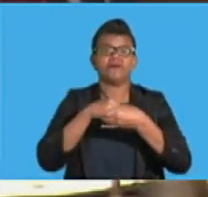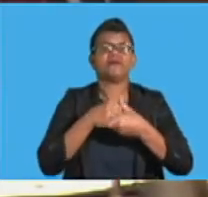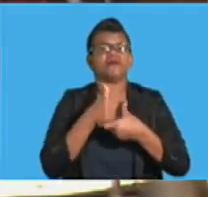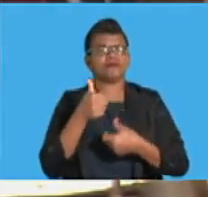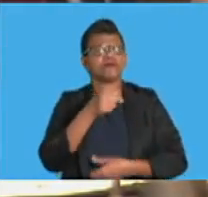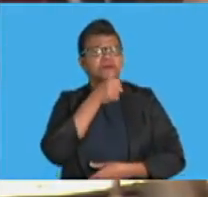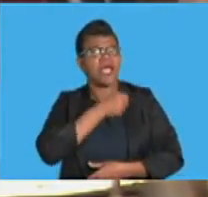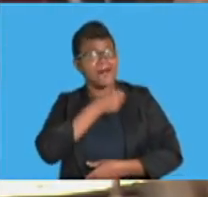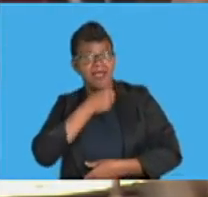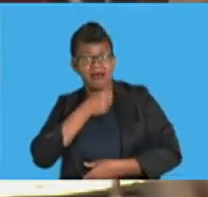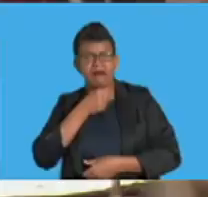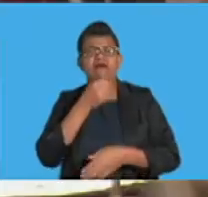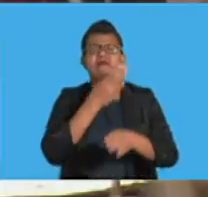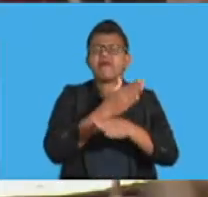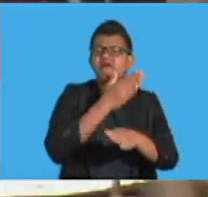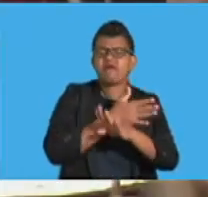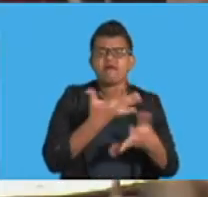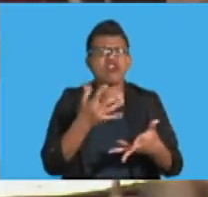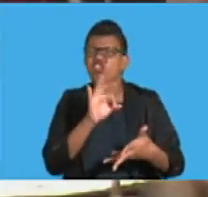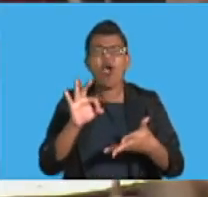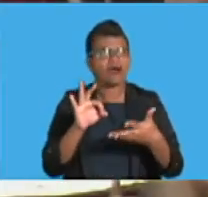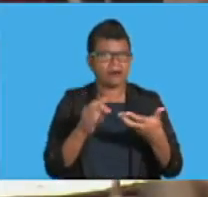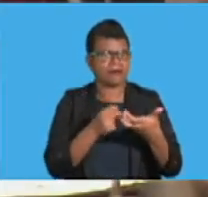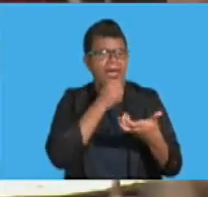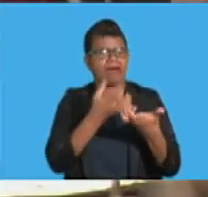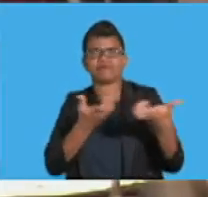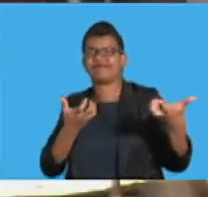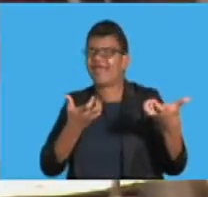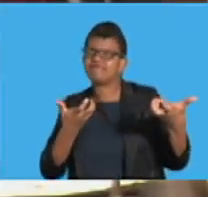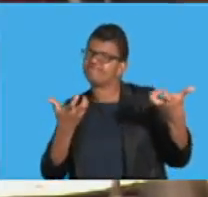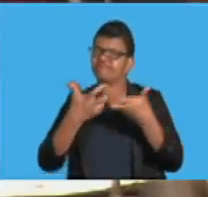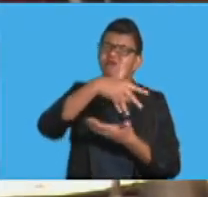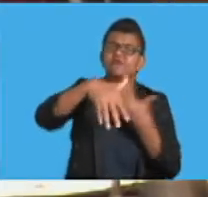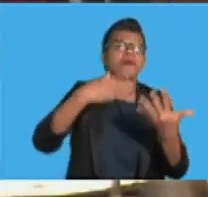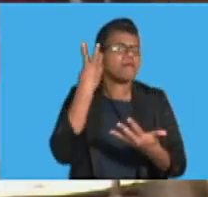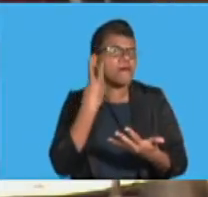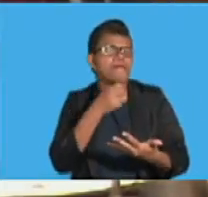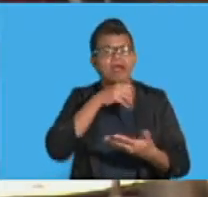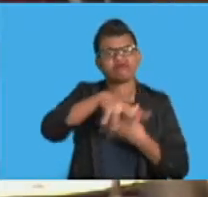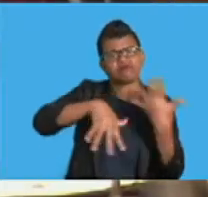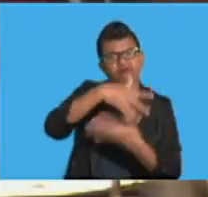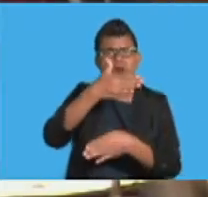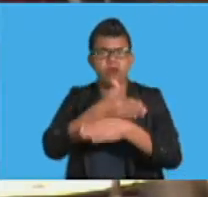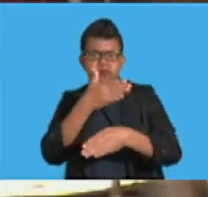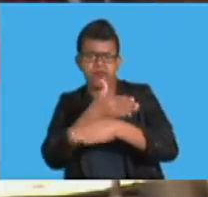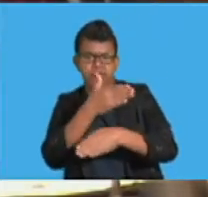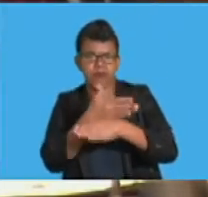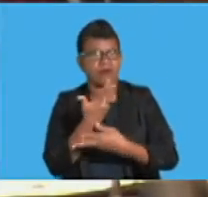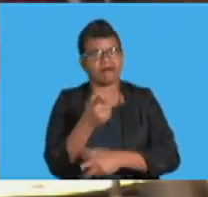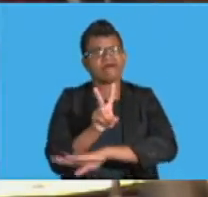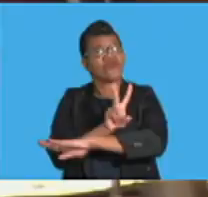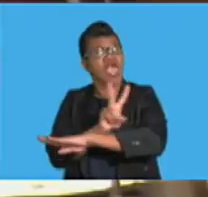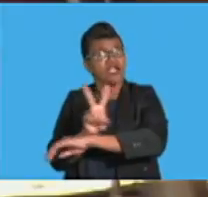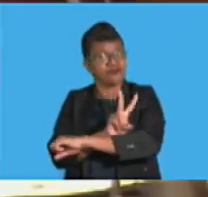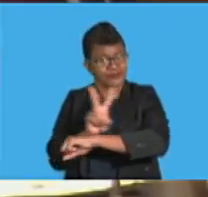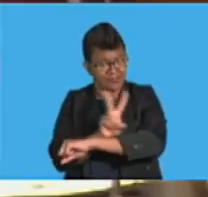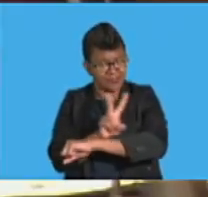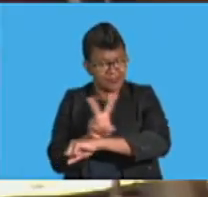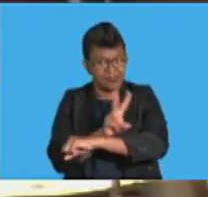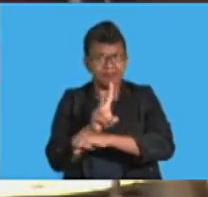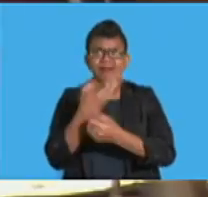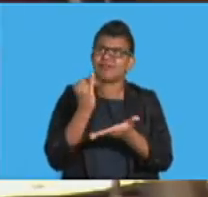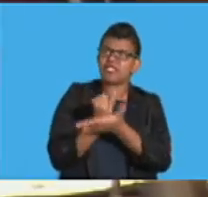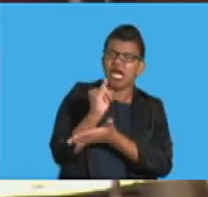in all forms of teaching, whether it's in schools, universities, technical and vocational institutes, and indeed amongst potential employers as